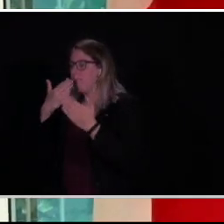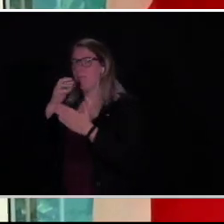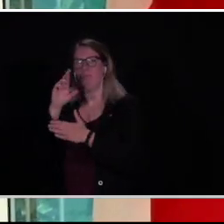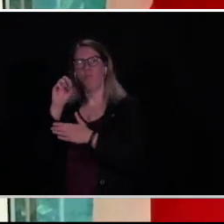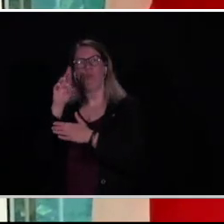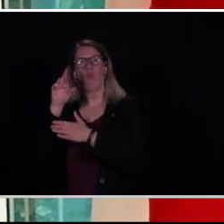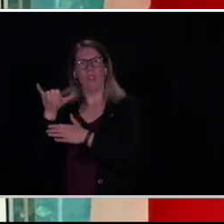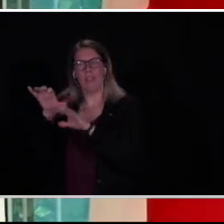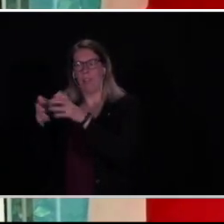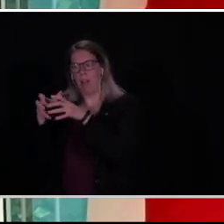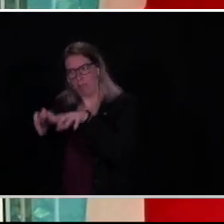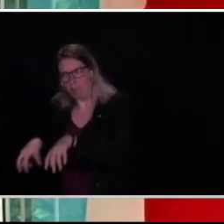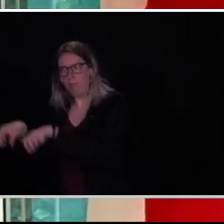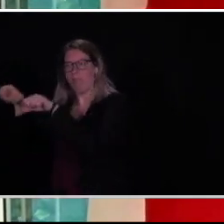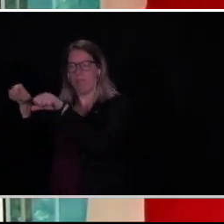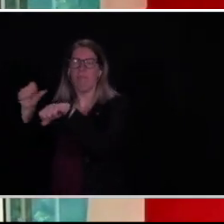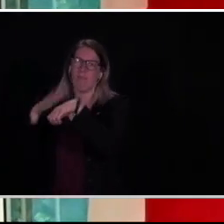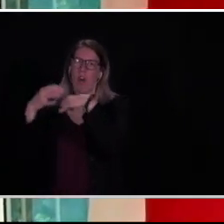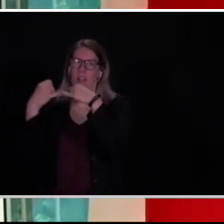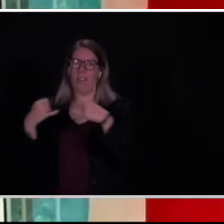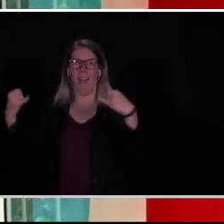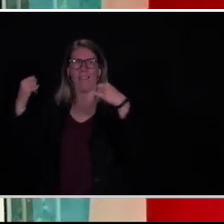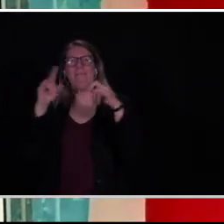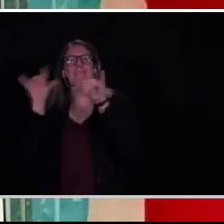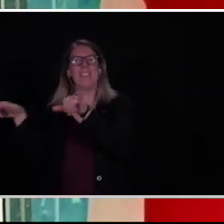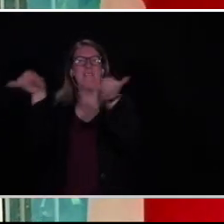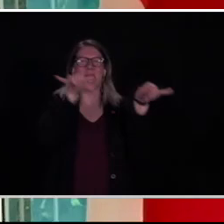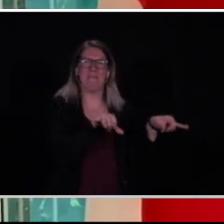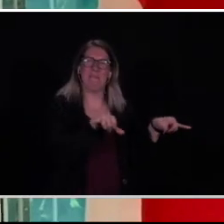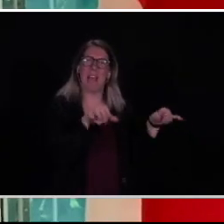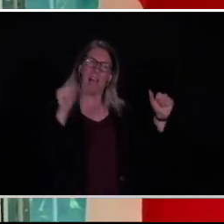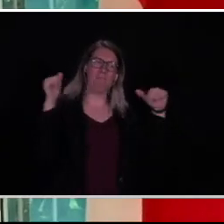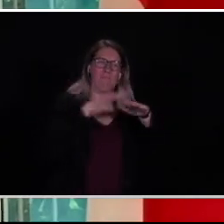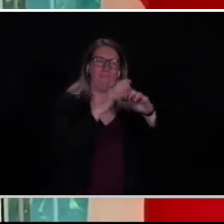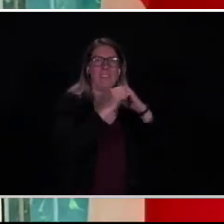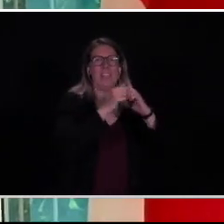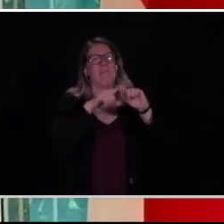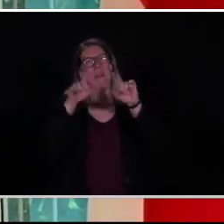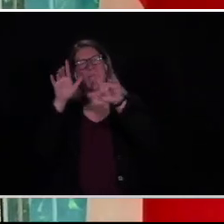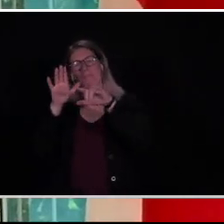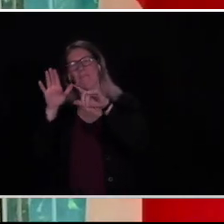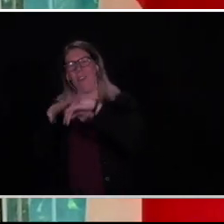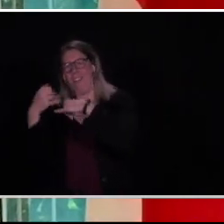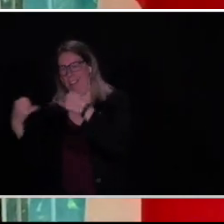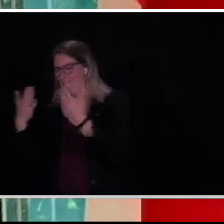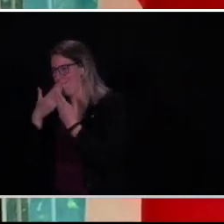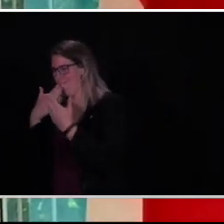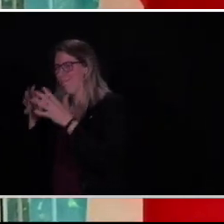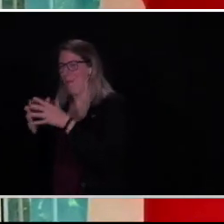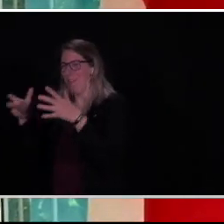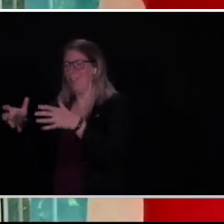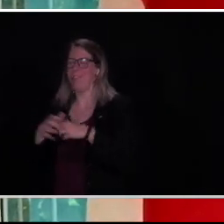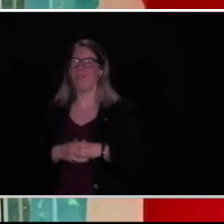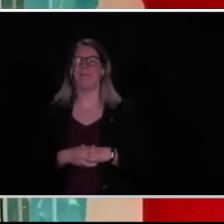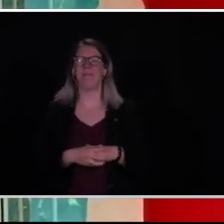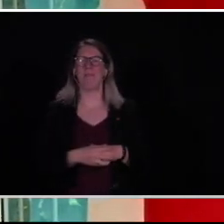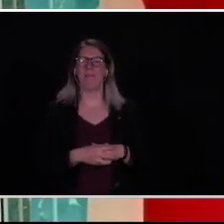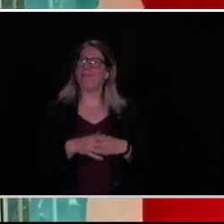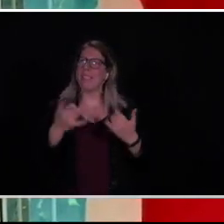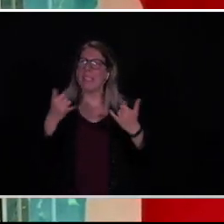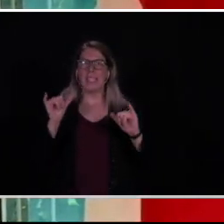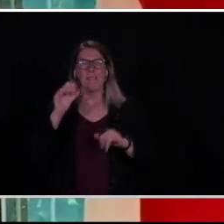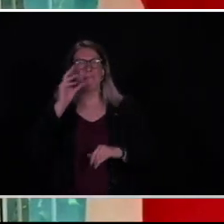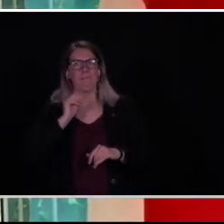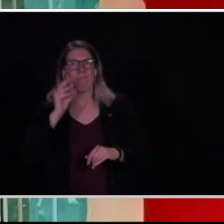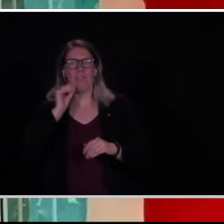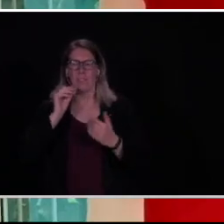for shifting and pivoting to an online version of what we would have been doing down at Waterfront Park, so we can still experience our local